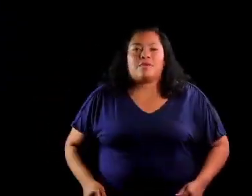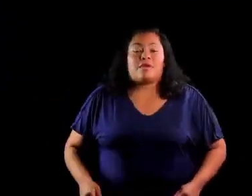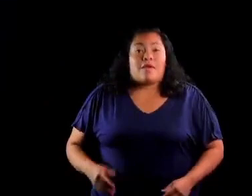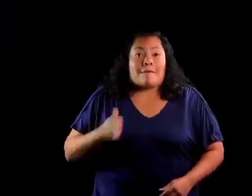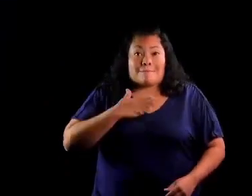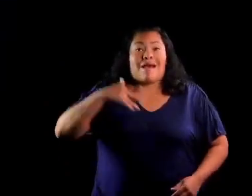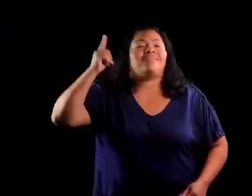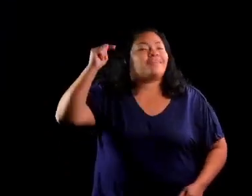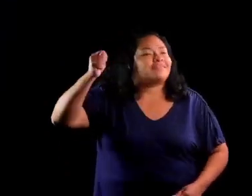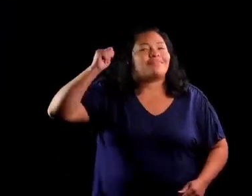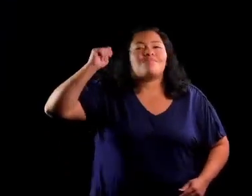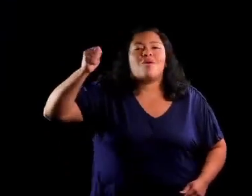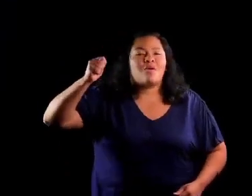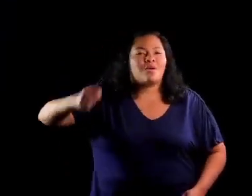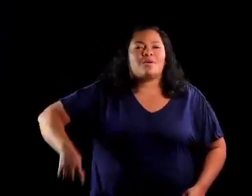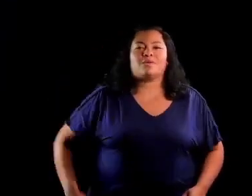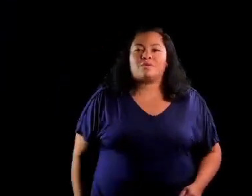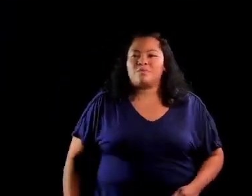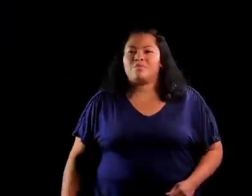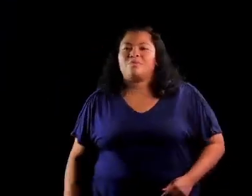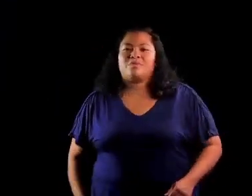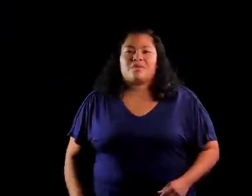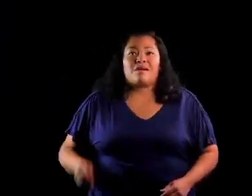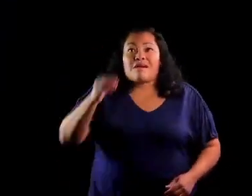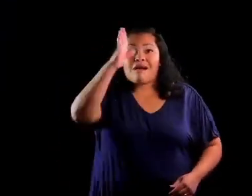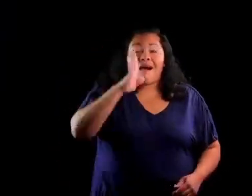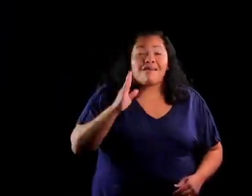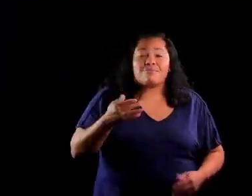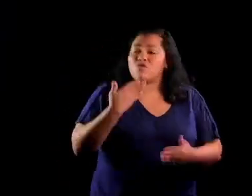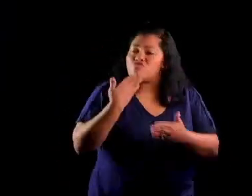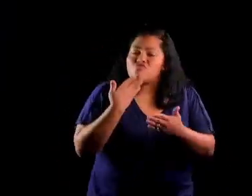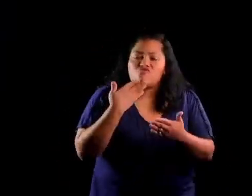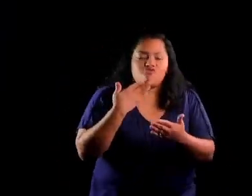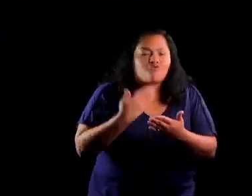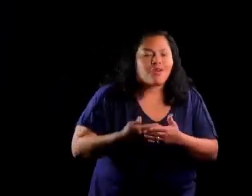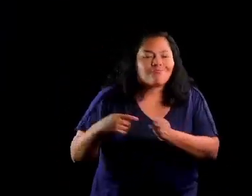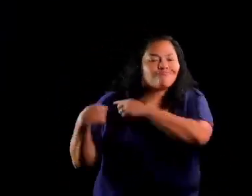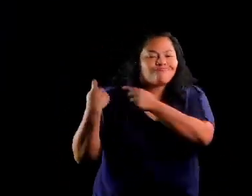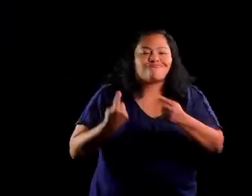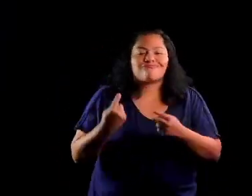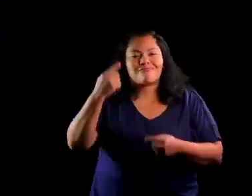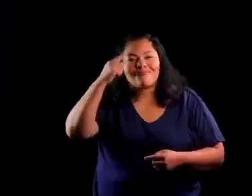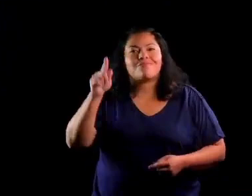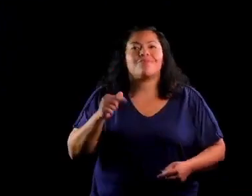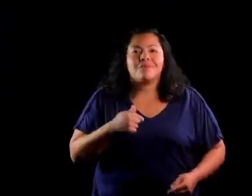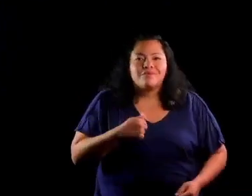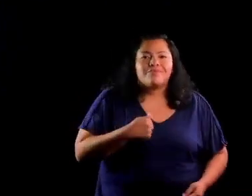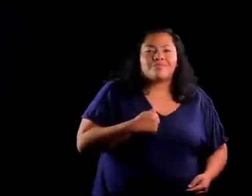Here's my testimony. God's been so good to me.